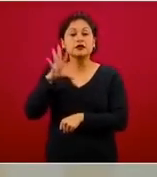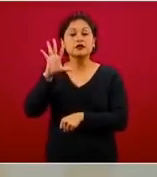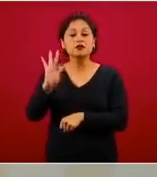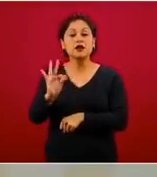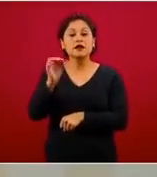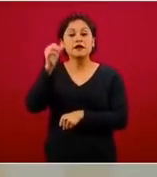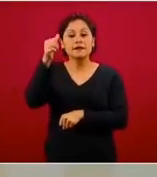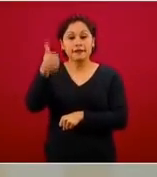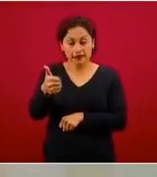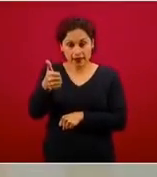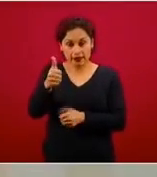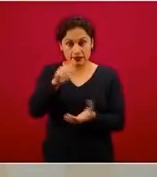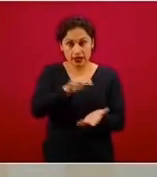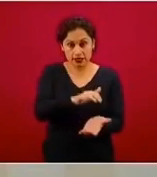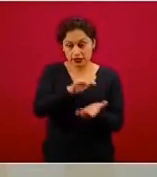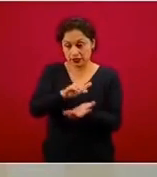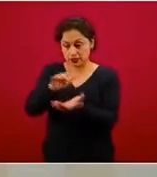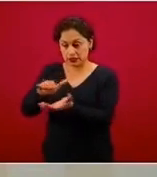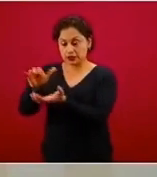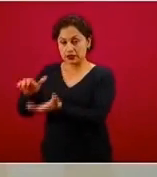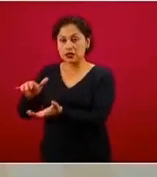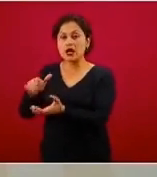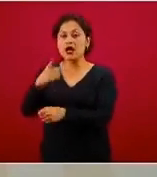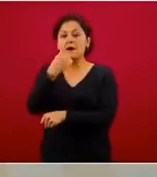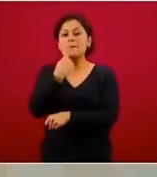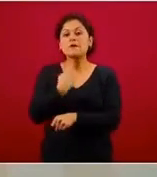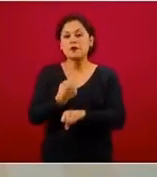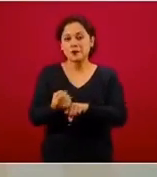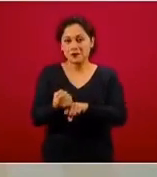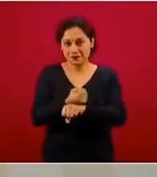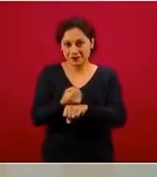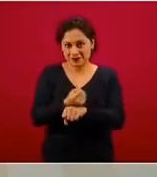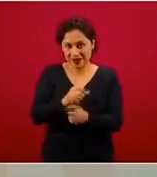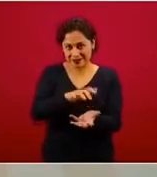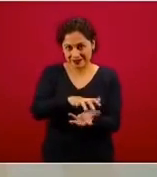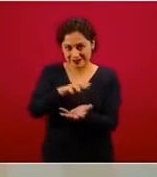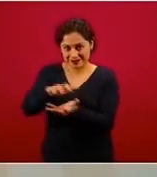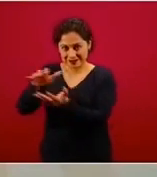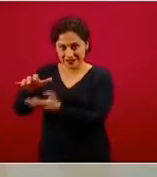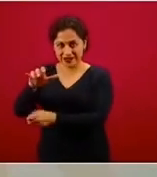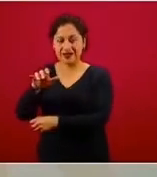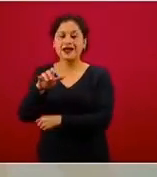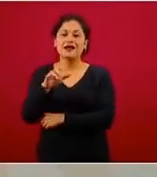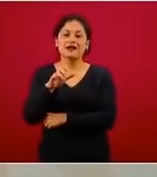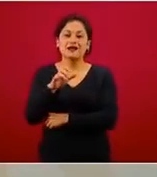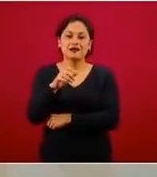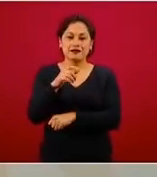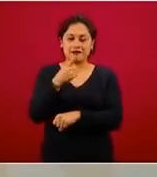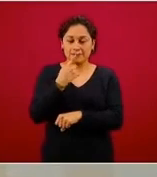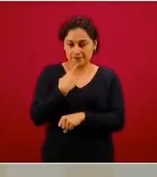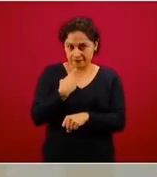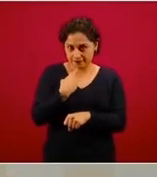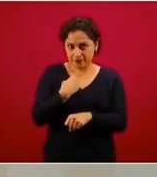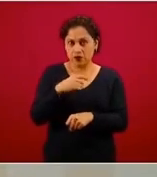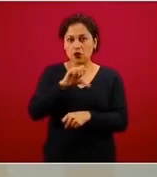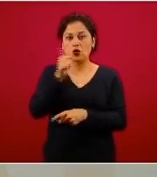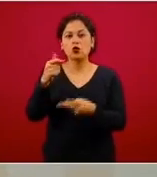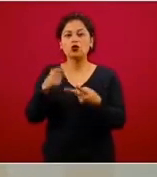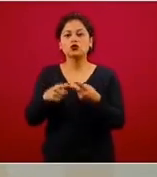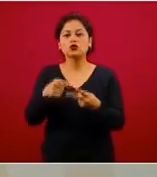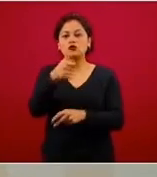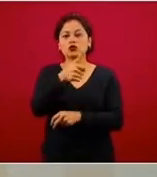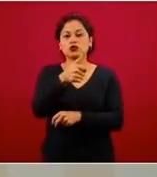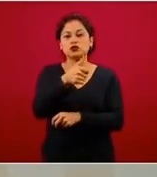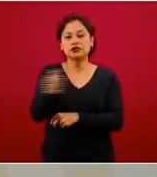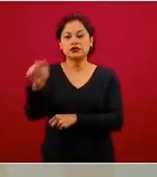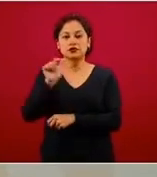are 86 red bags of red blood cells